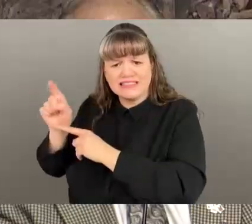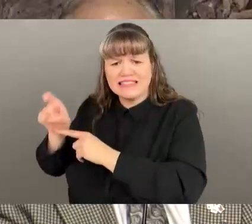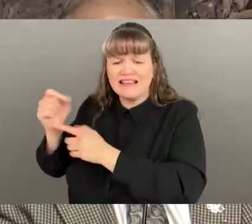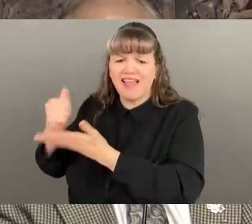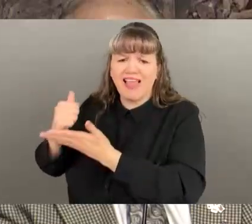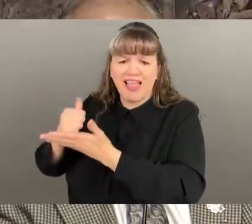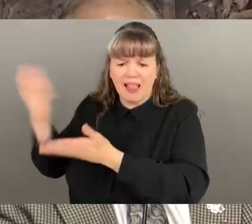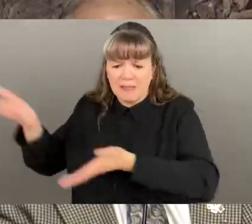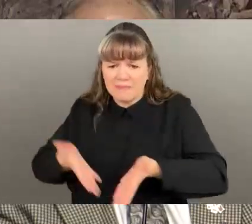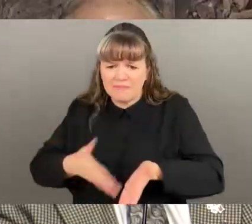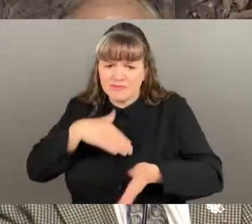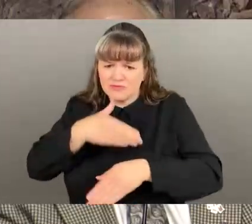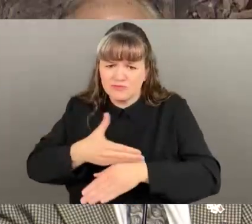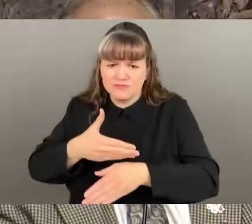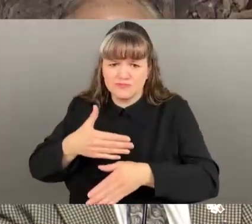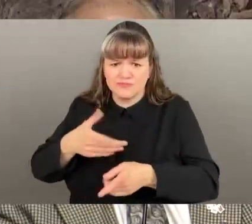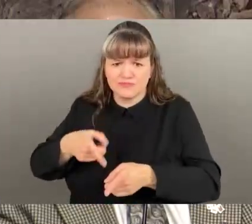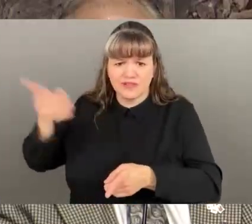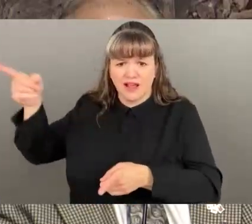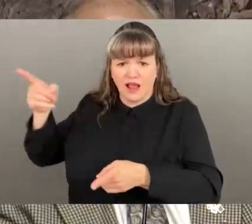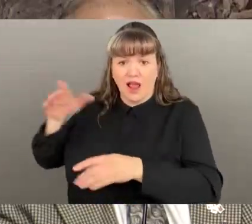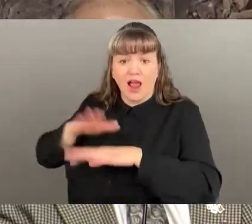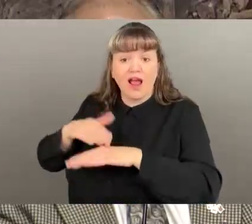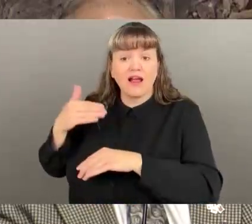requested mental health support, they were told it would be a